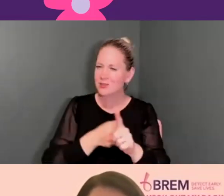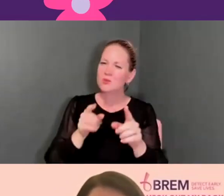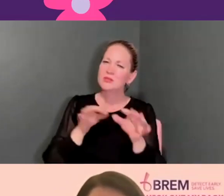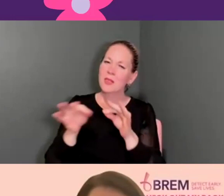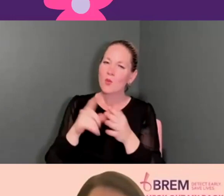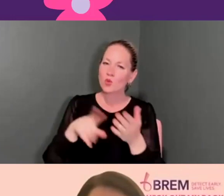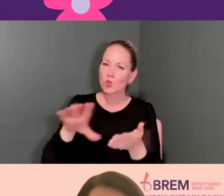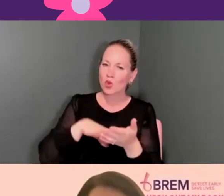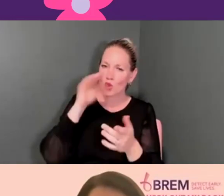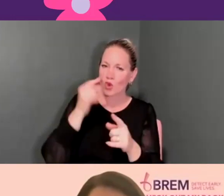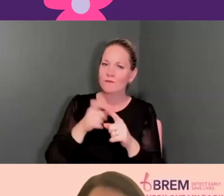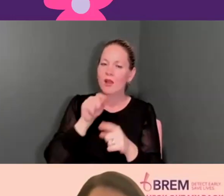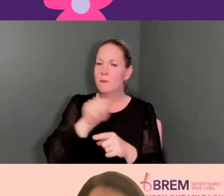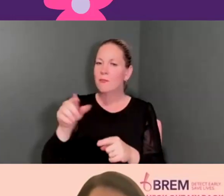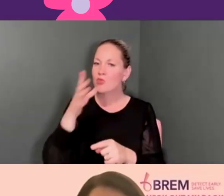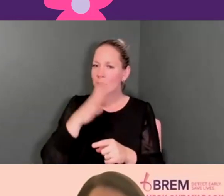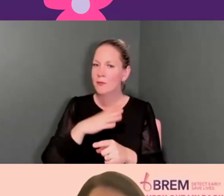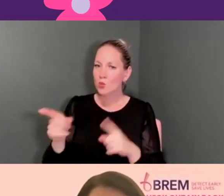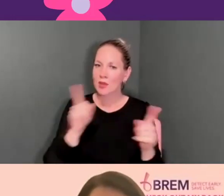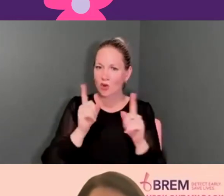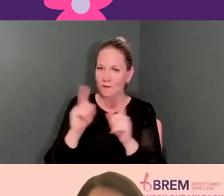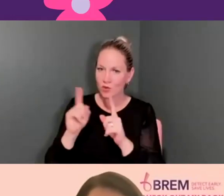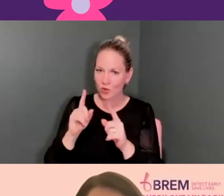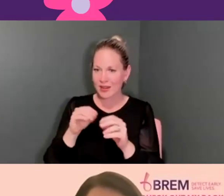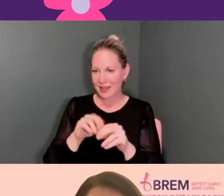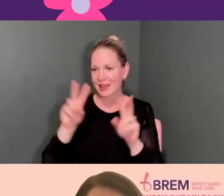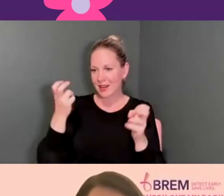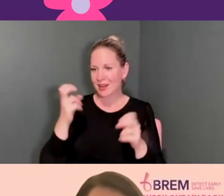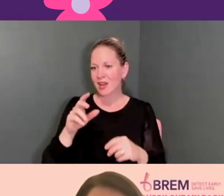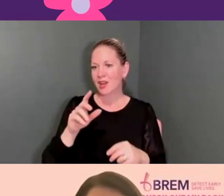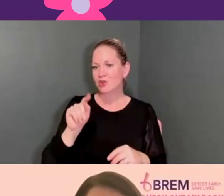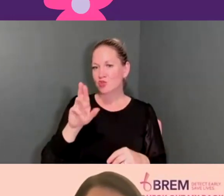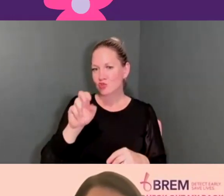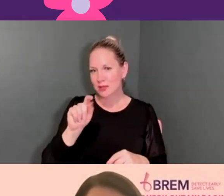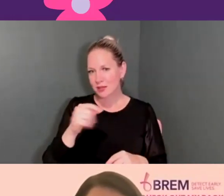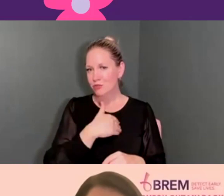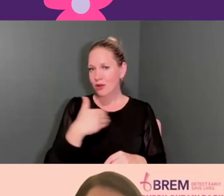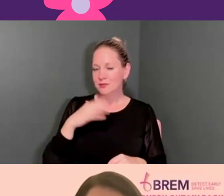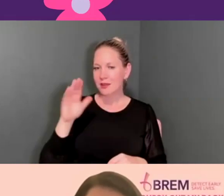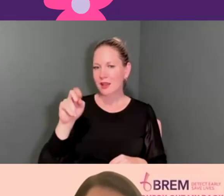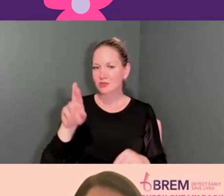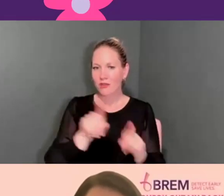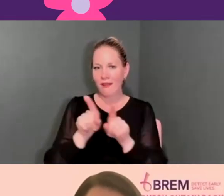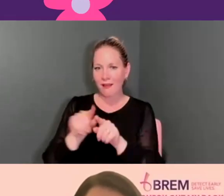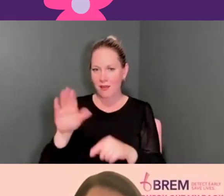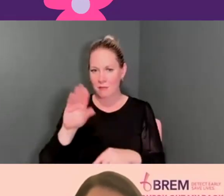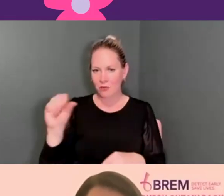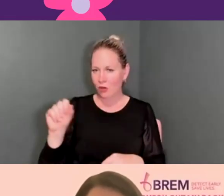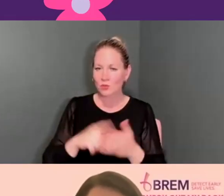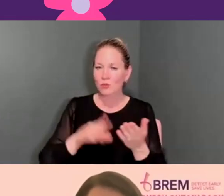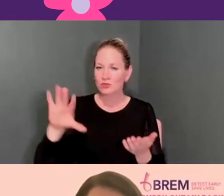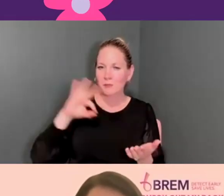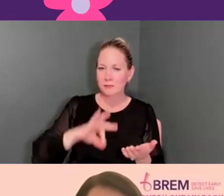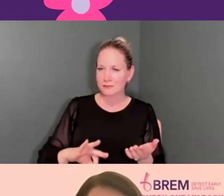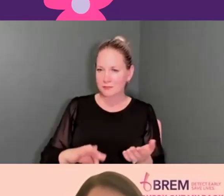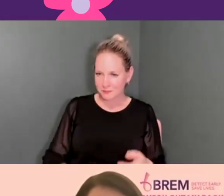you interviewed in Beat Breast Cancer Like a Boss. What were some of your main takeaways when you wrote that book? Yeah,